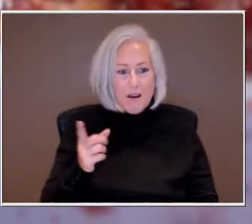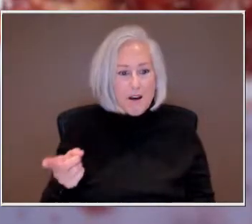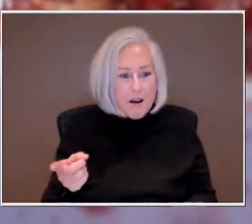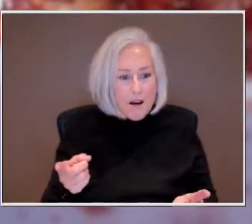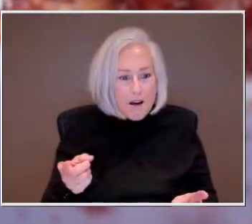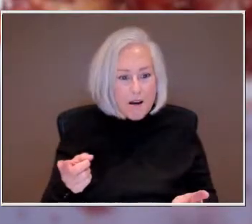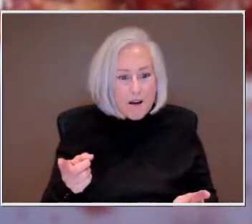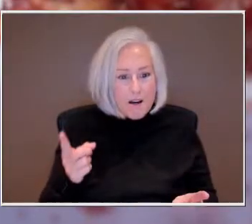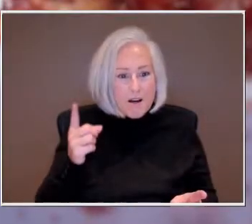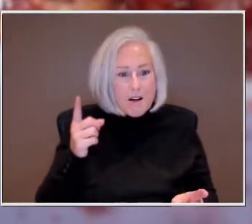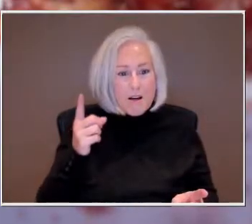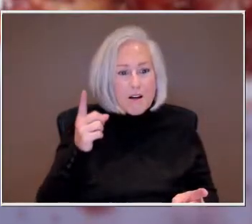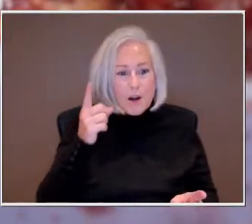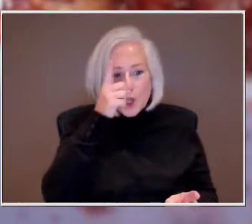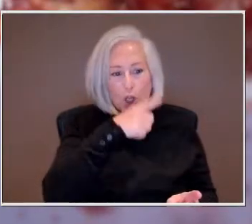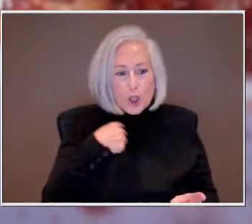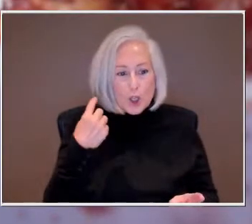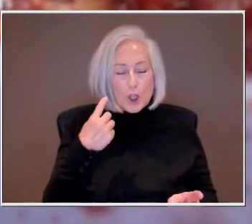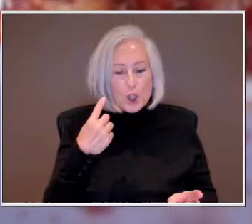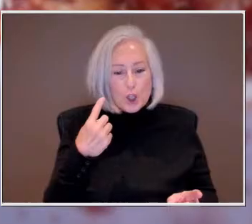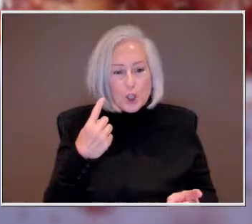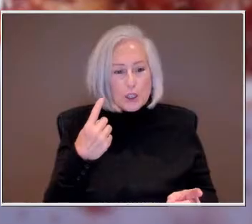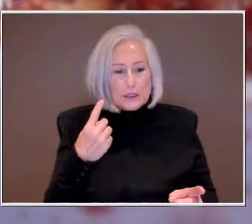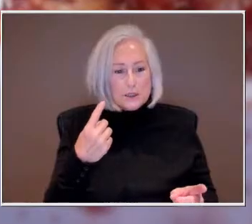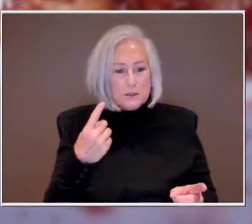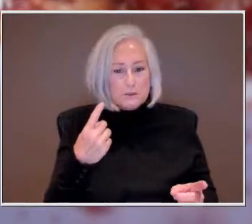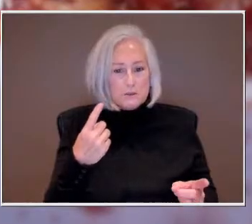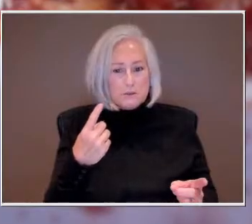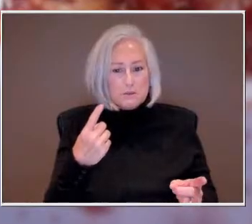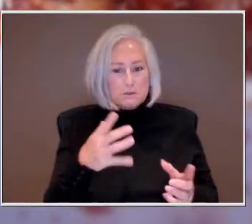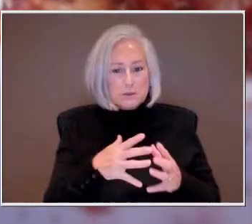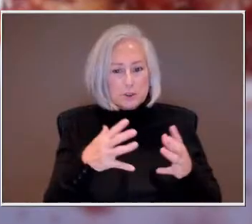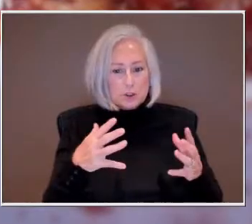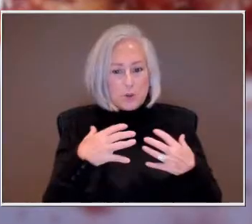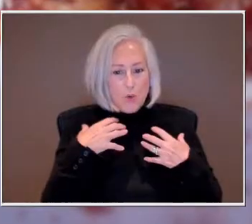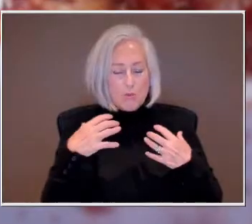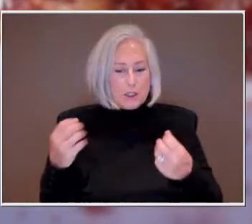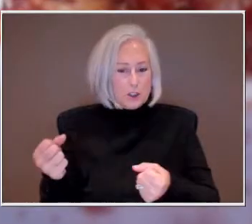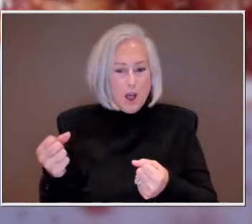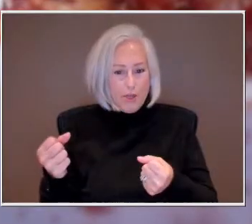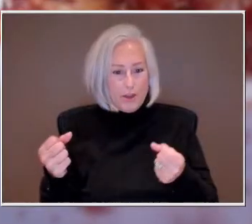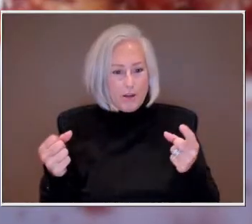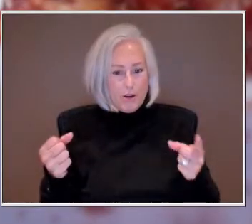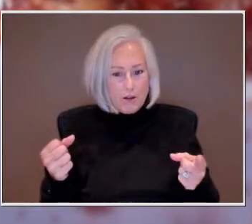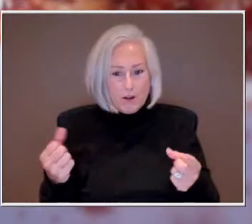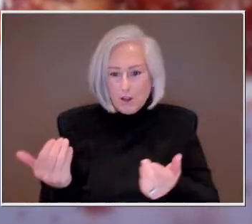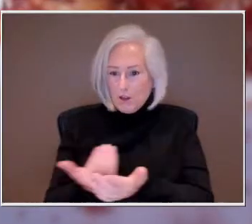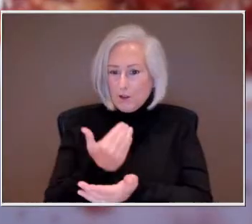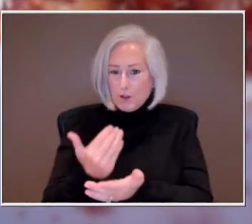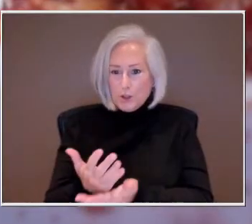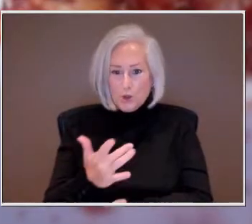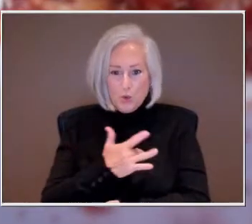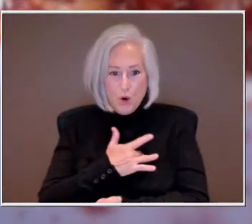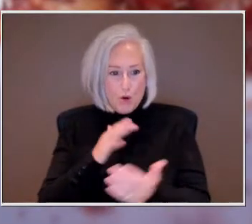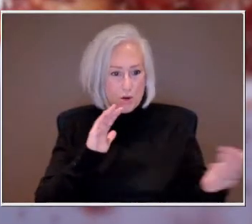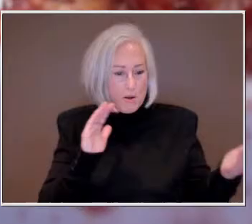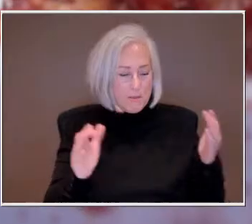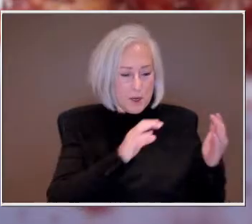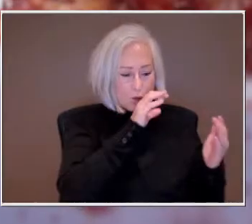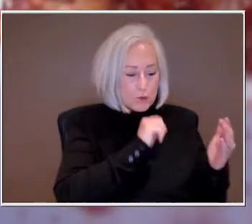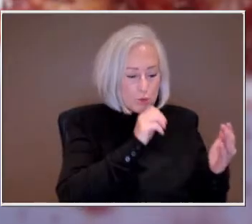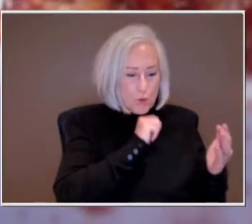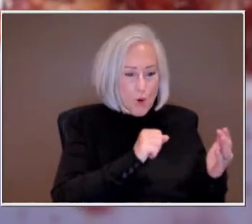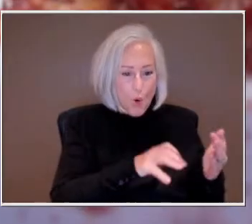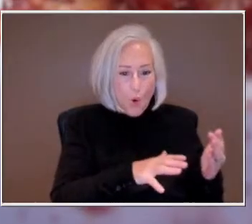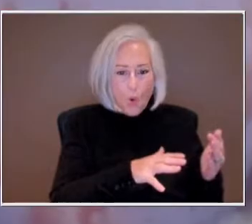view. Dr. Zorn, what did you notice right away when you see the new heart compared to the old Robert's old clunker? Well, I